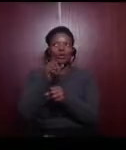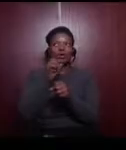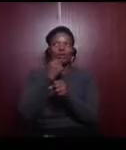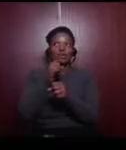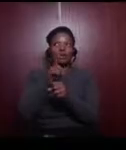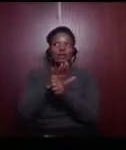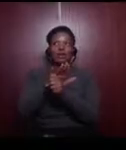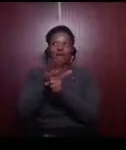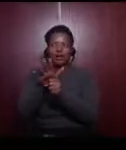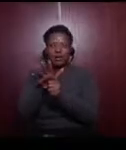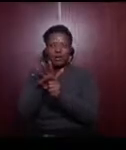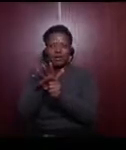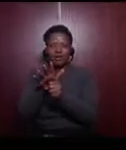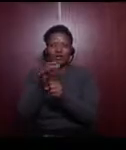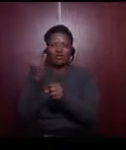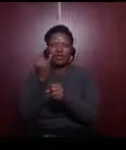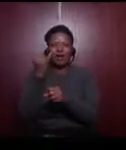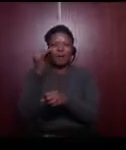presidency,